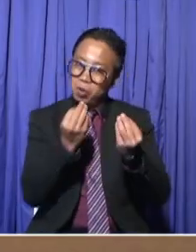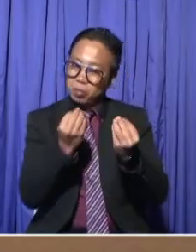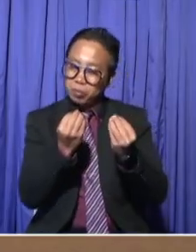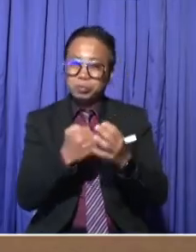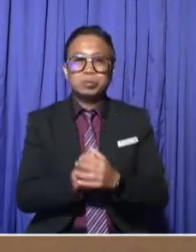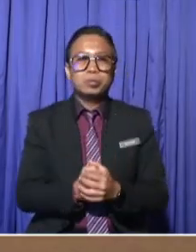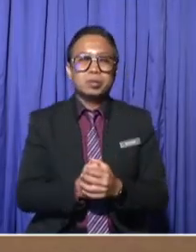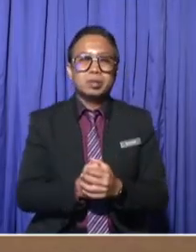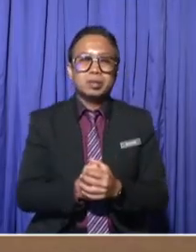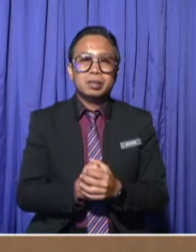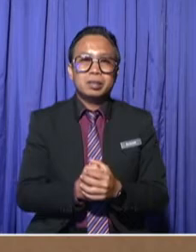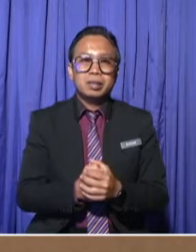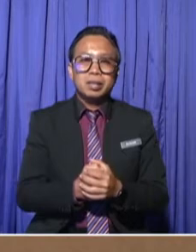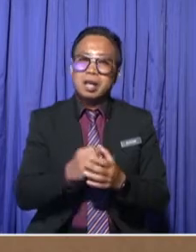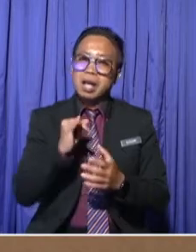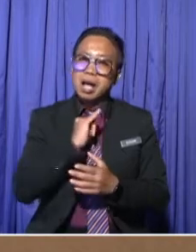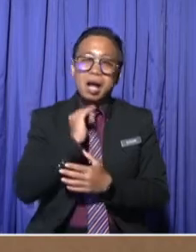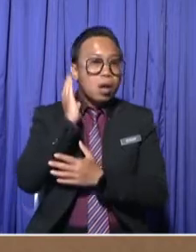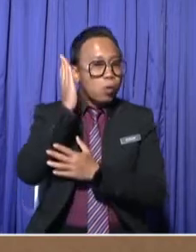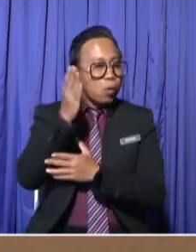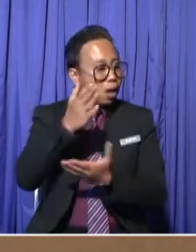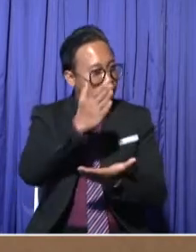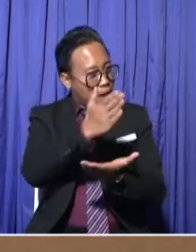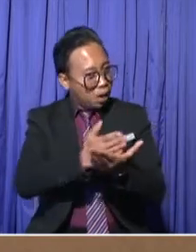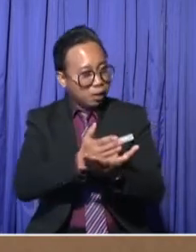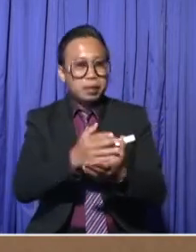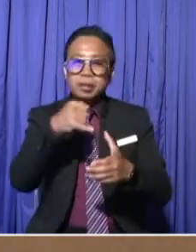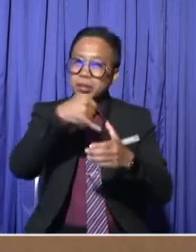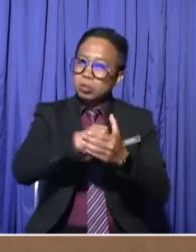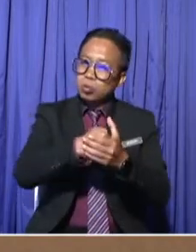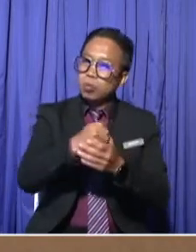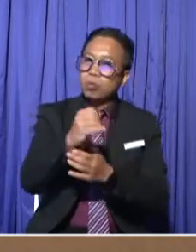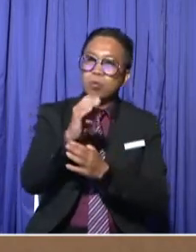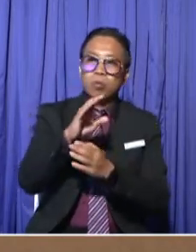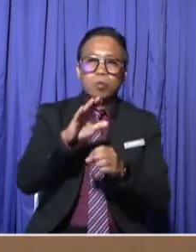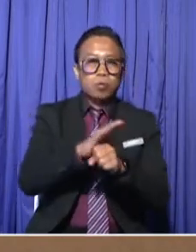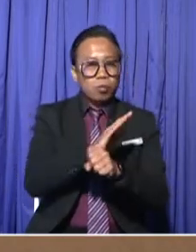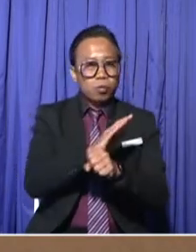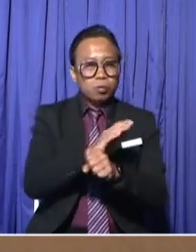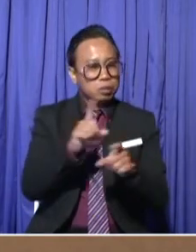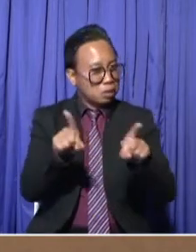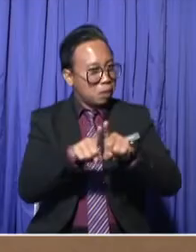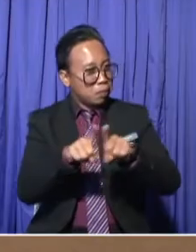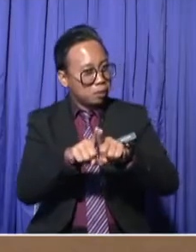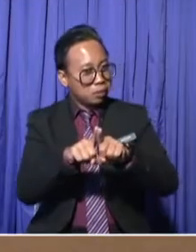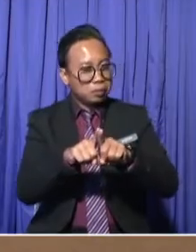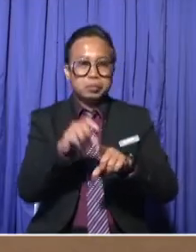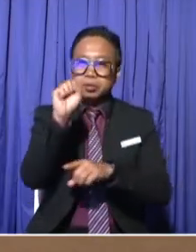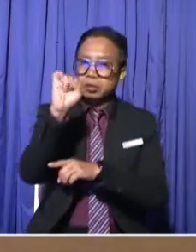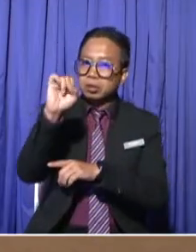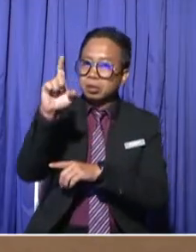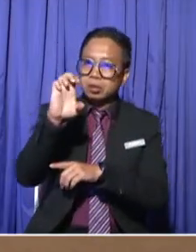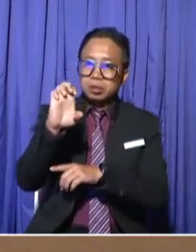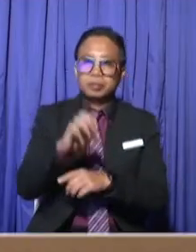bite? Alright, I will cut this waffle into few equal-sized pieces.